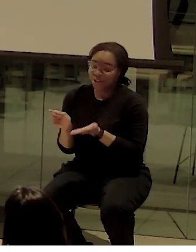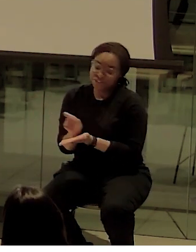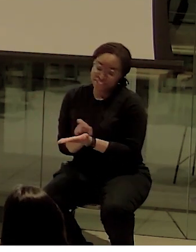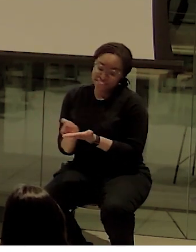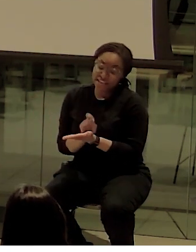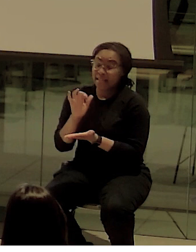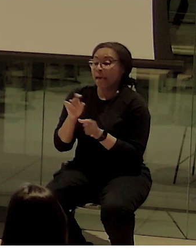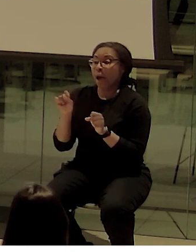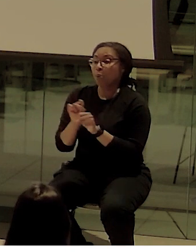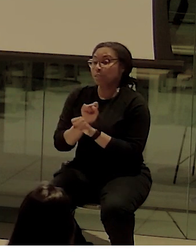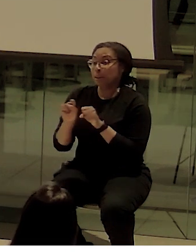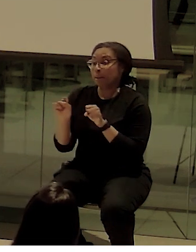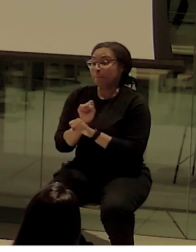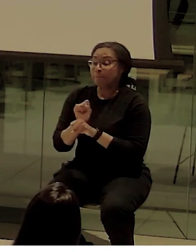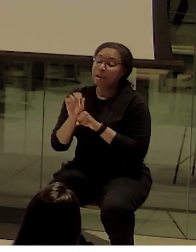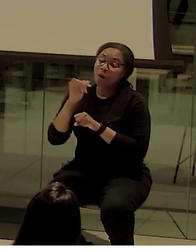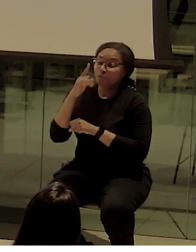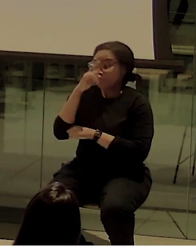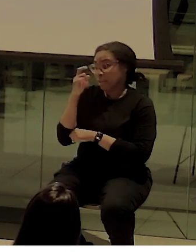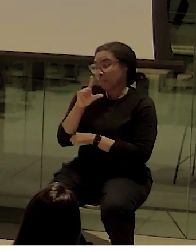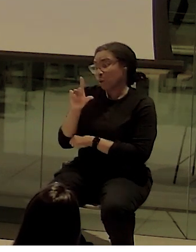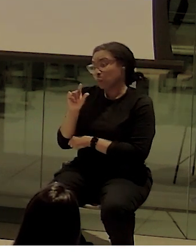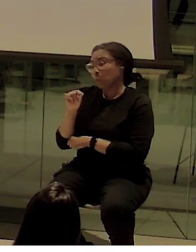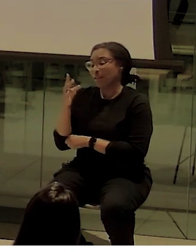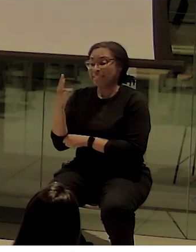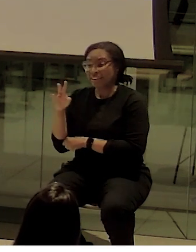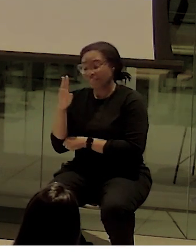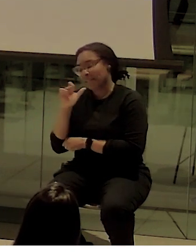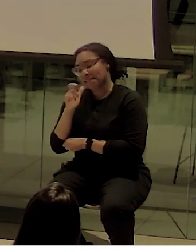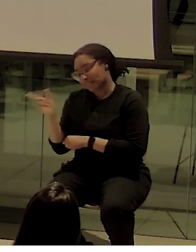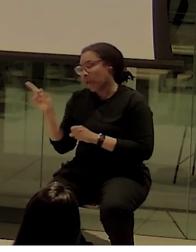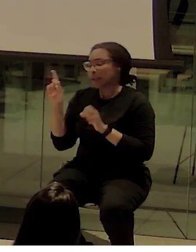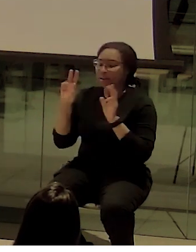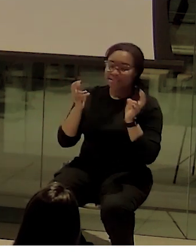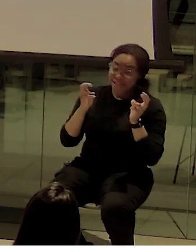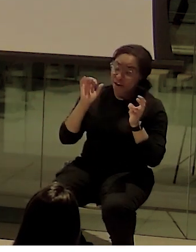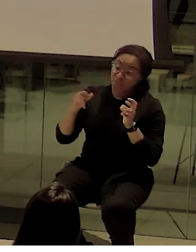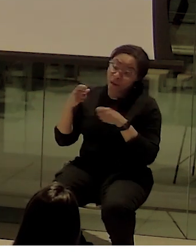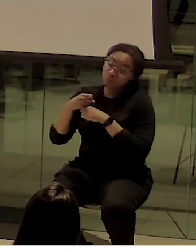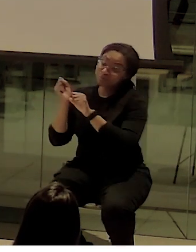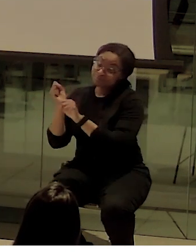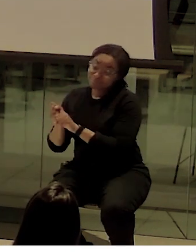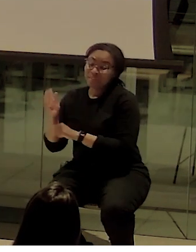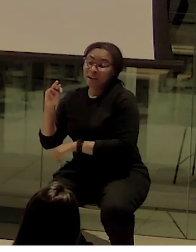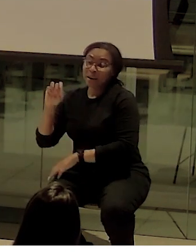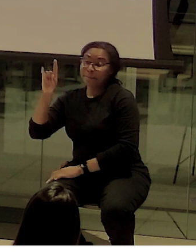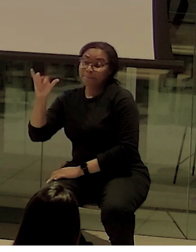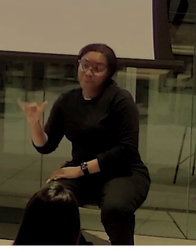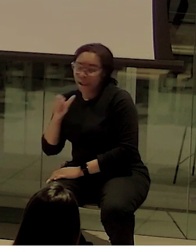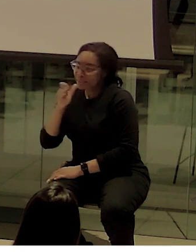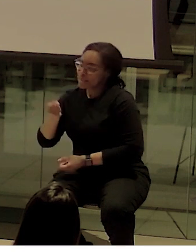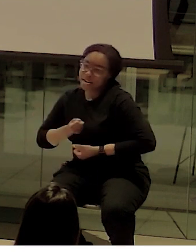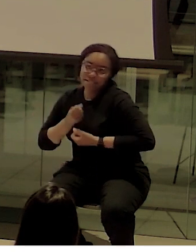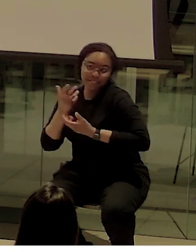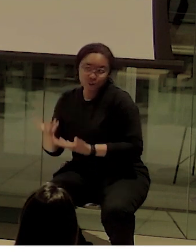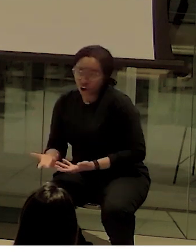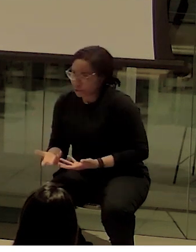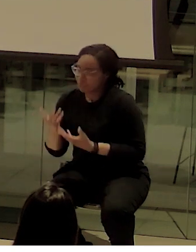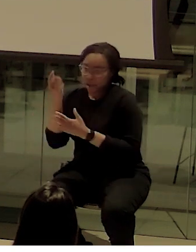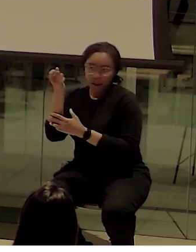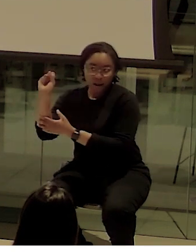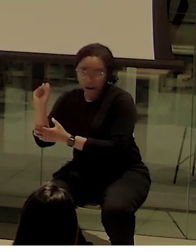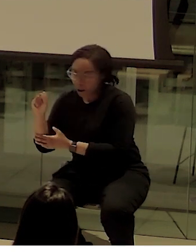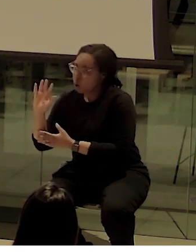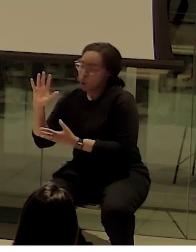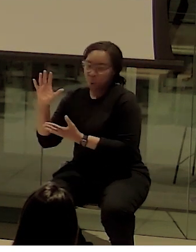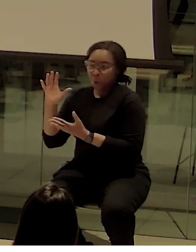over the course of the summer of 2017, not including the title, which was crafted in May. It's not exhaustive, activist, or